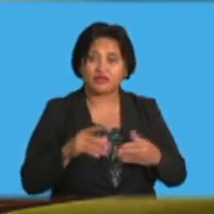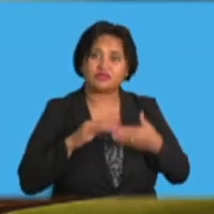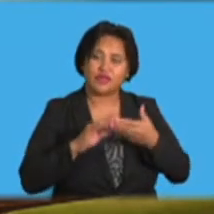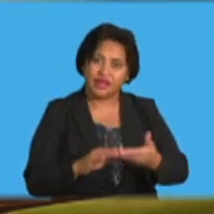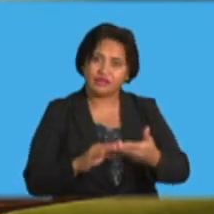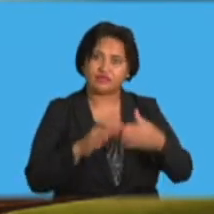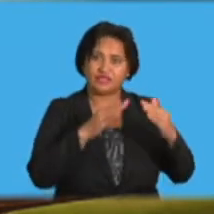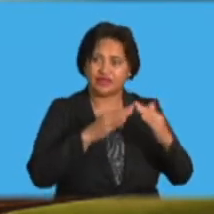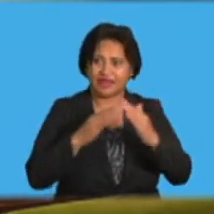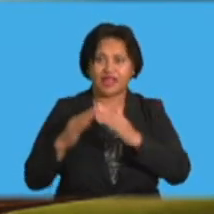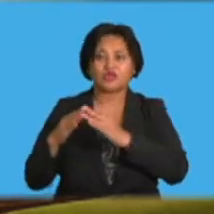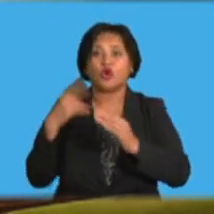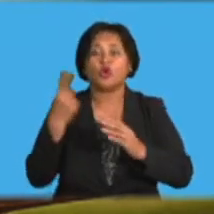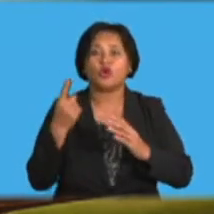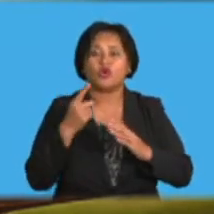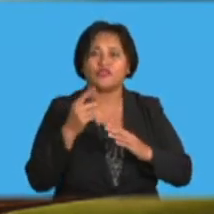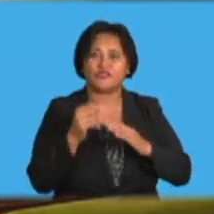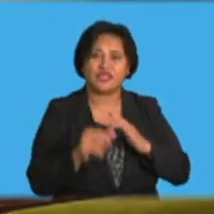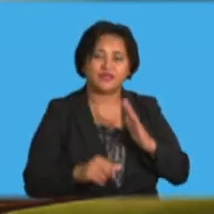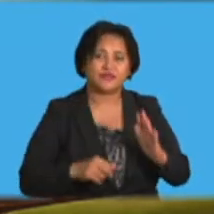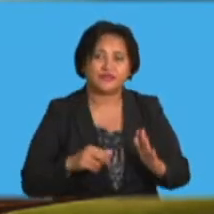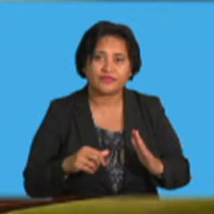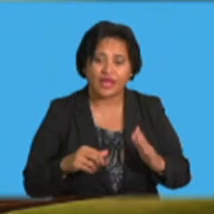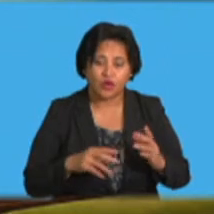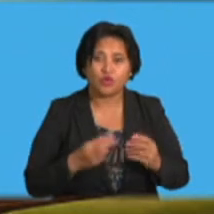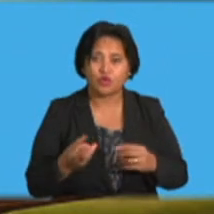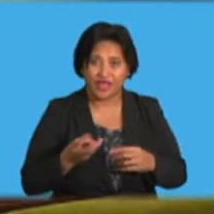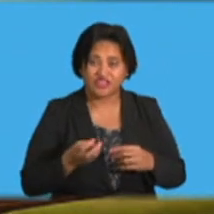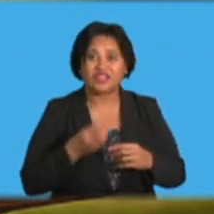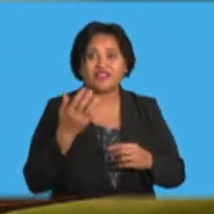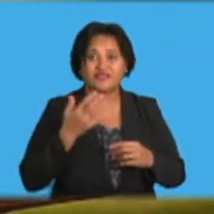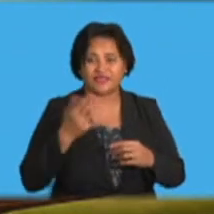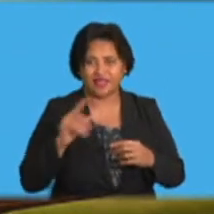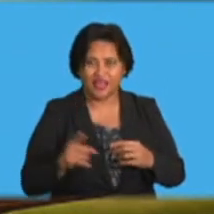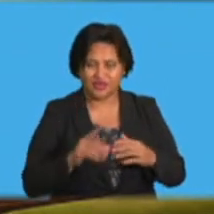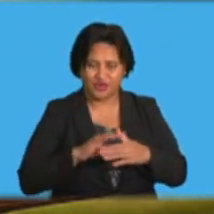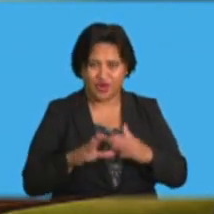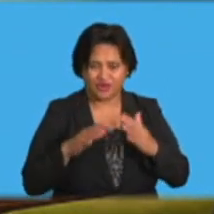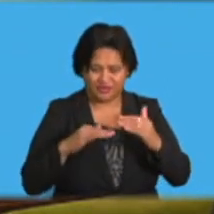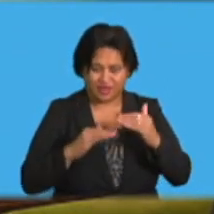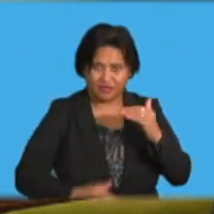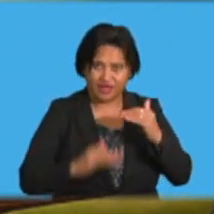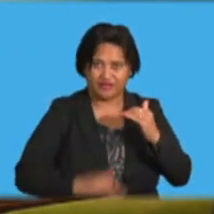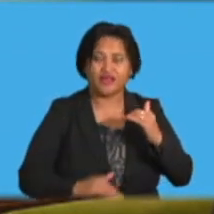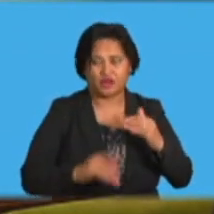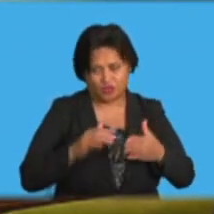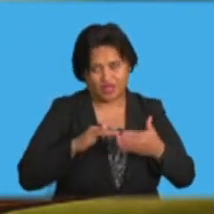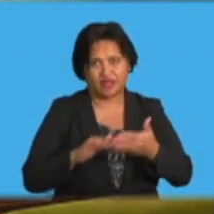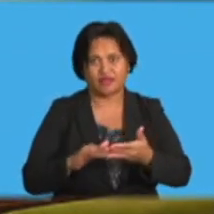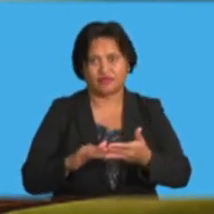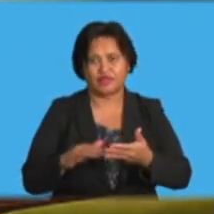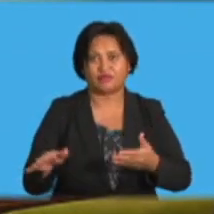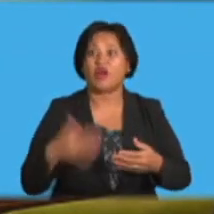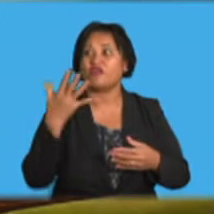below $50,000 who have lost items in their homes or whose homes were damaged or destroyed in the cyclones. These households are